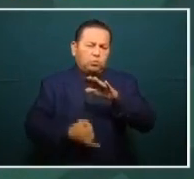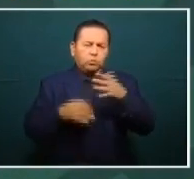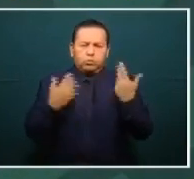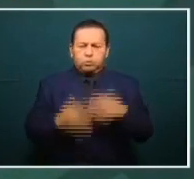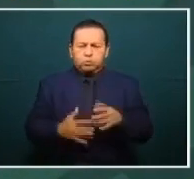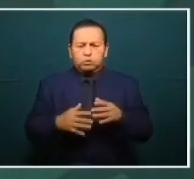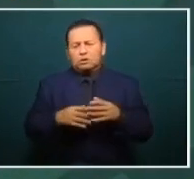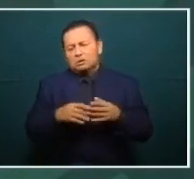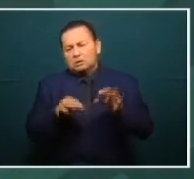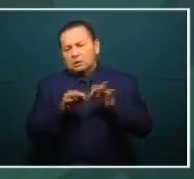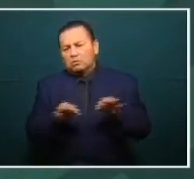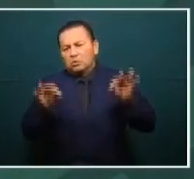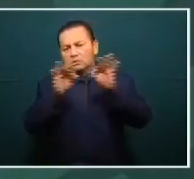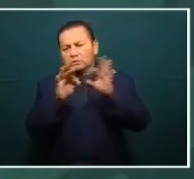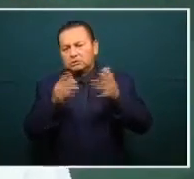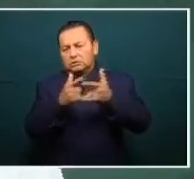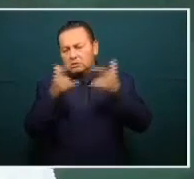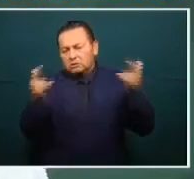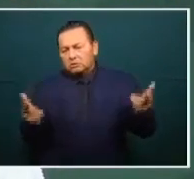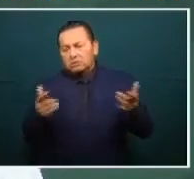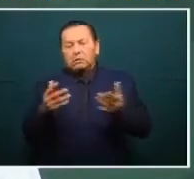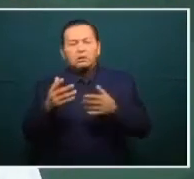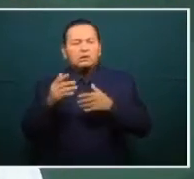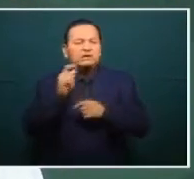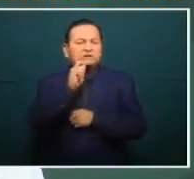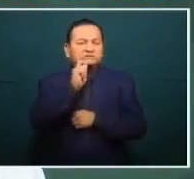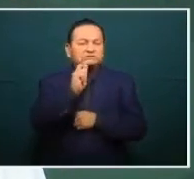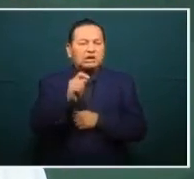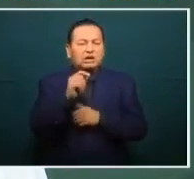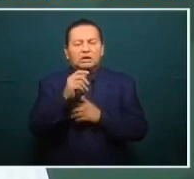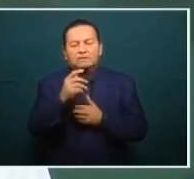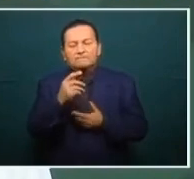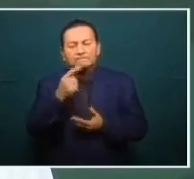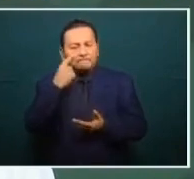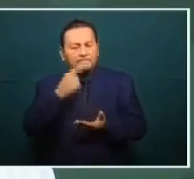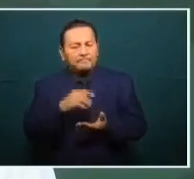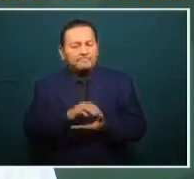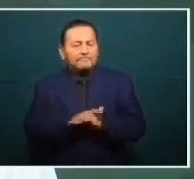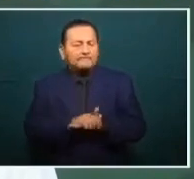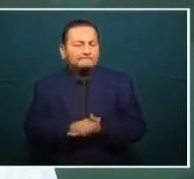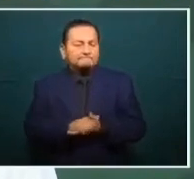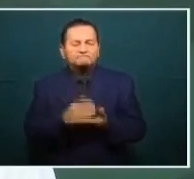That is a profound topic, historical.